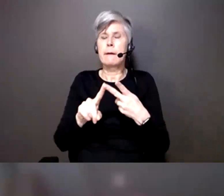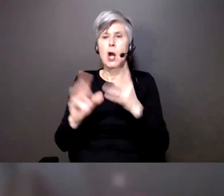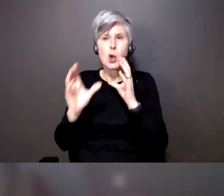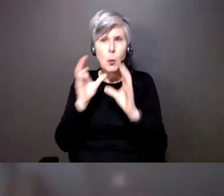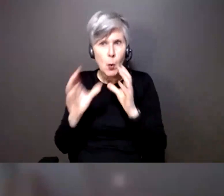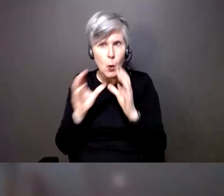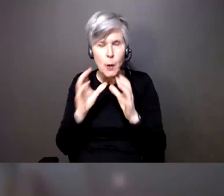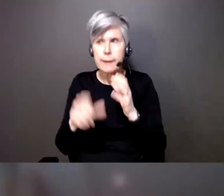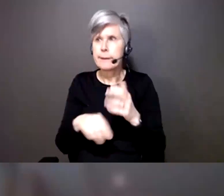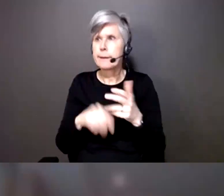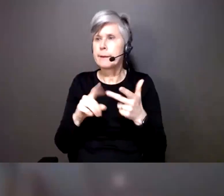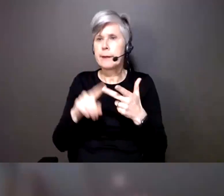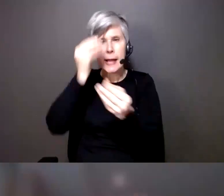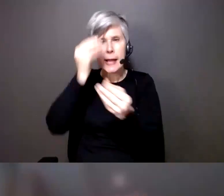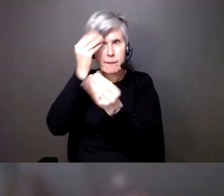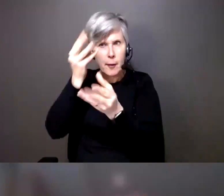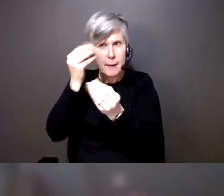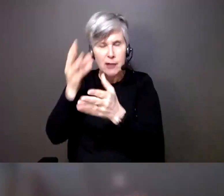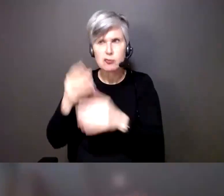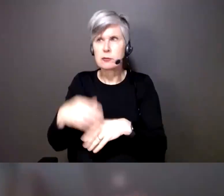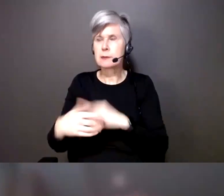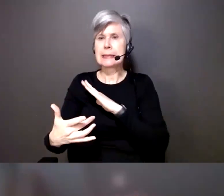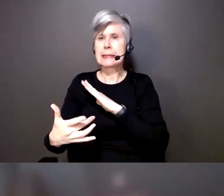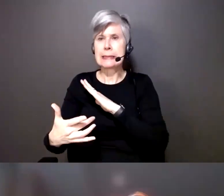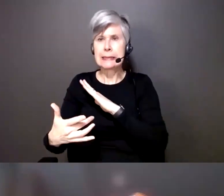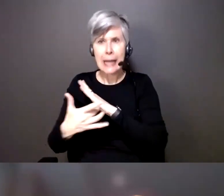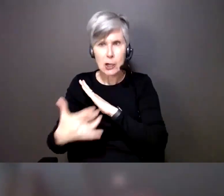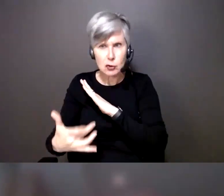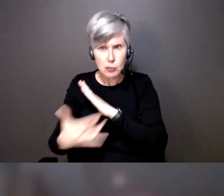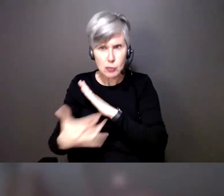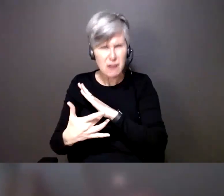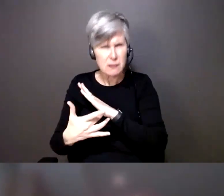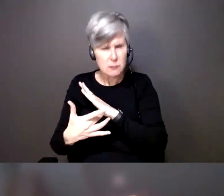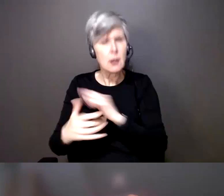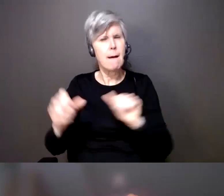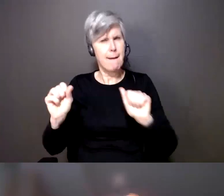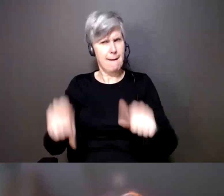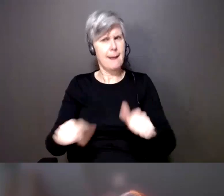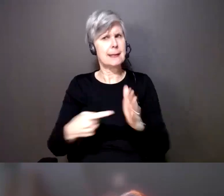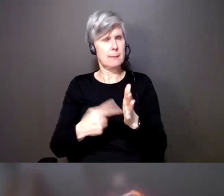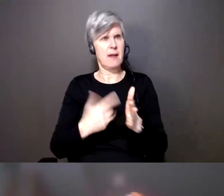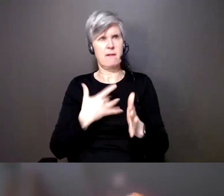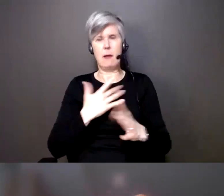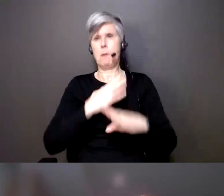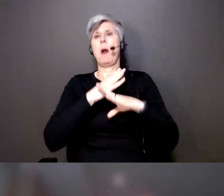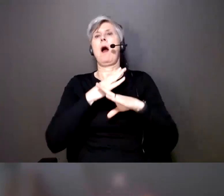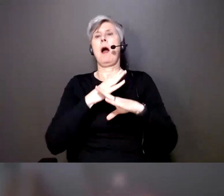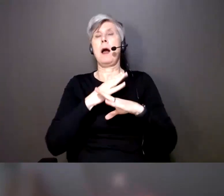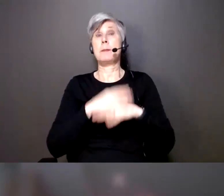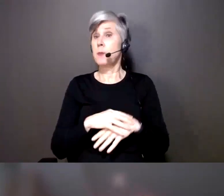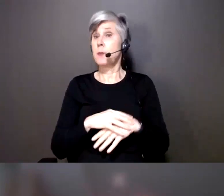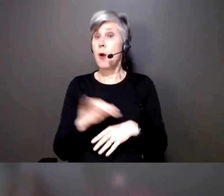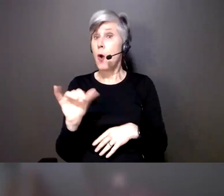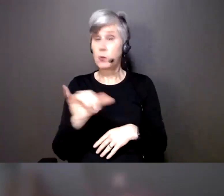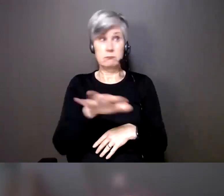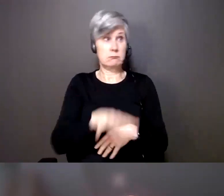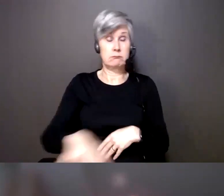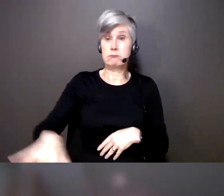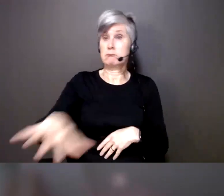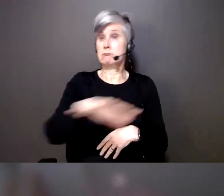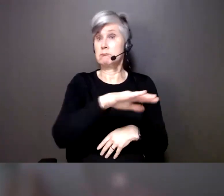technology. It is about creating an environment at work that supports people